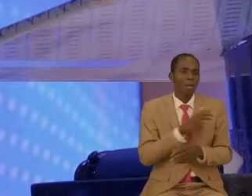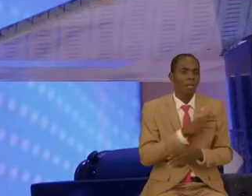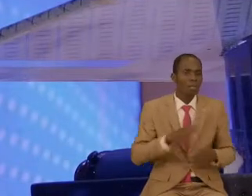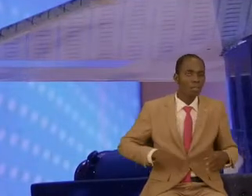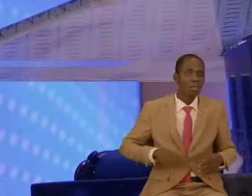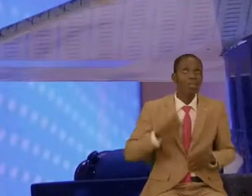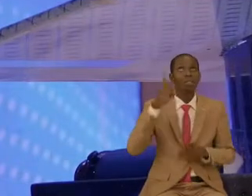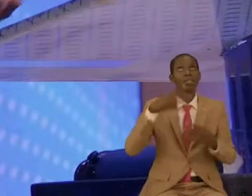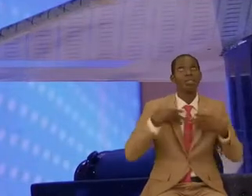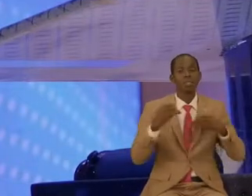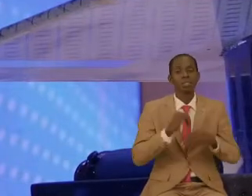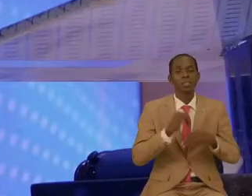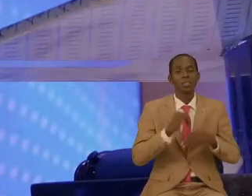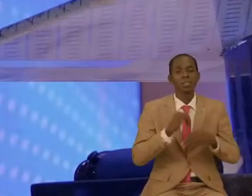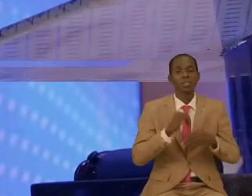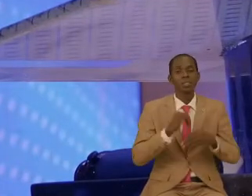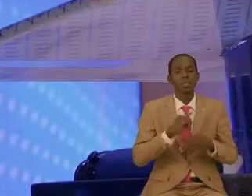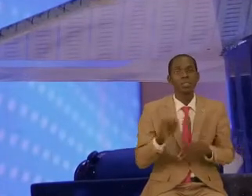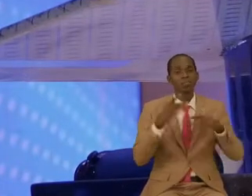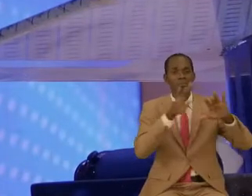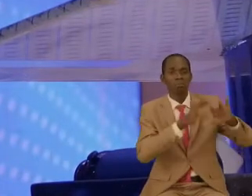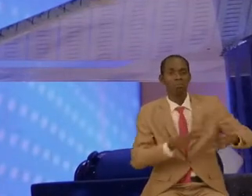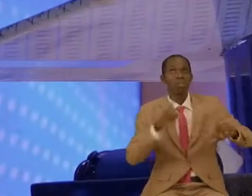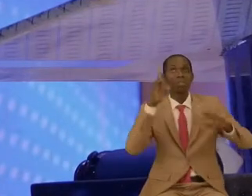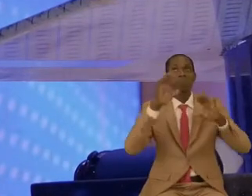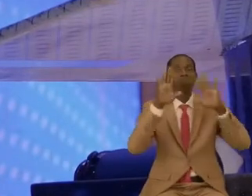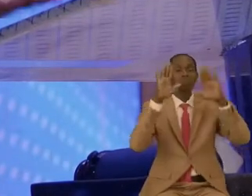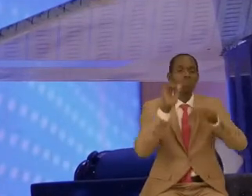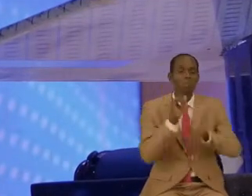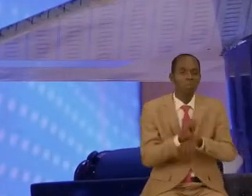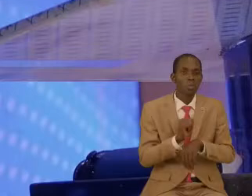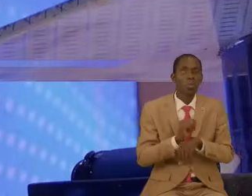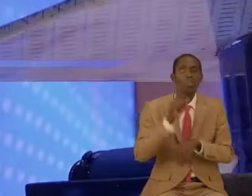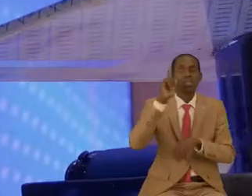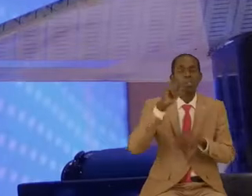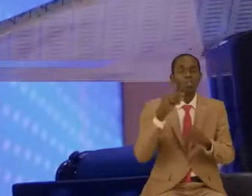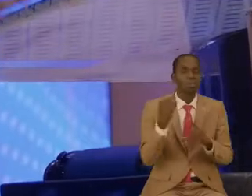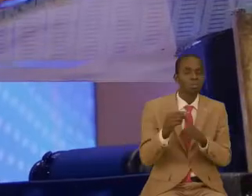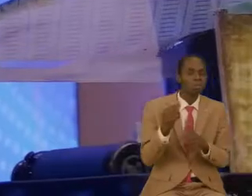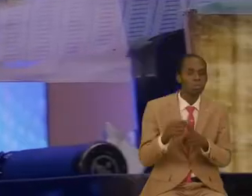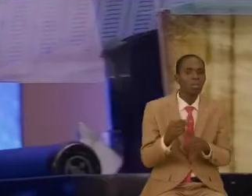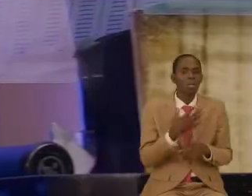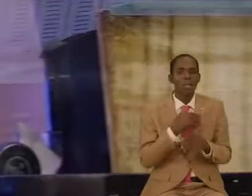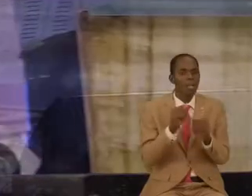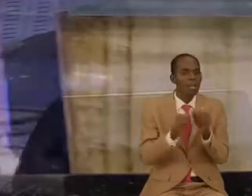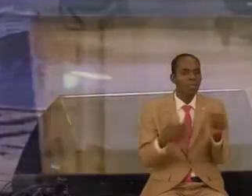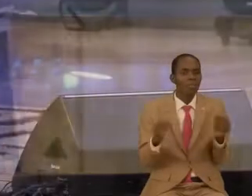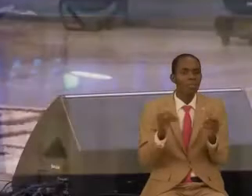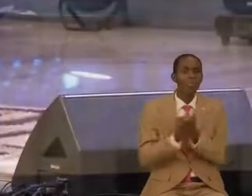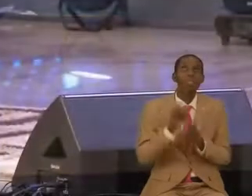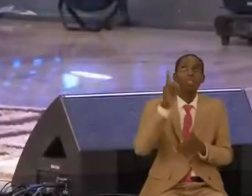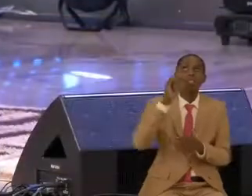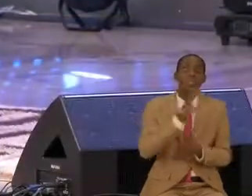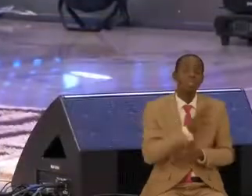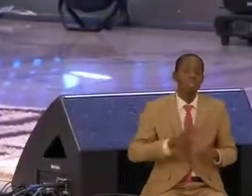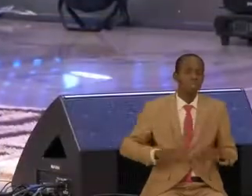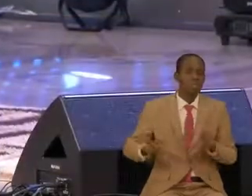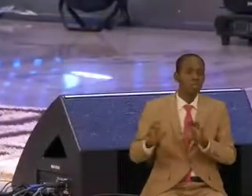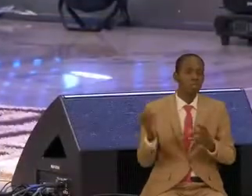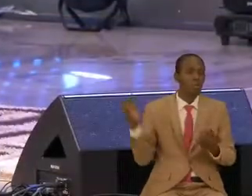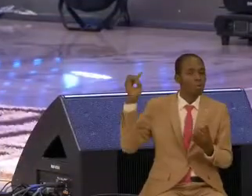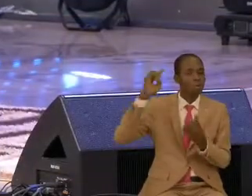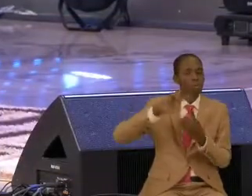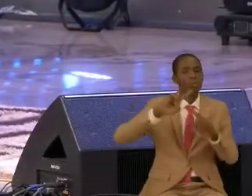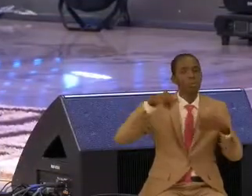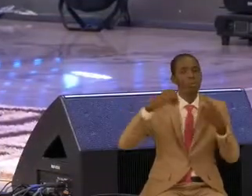healing, his mercy, his miracles, his message, and everything he did until he went to the cross